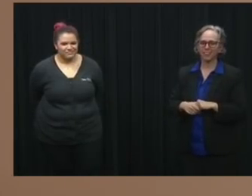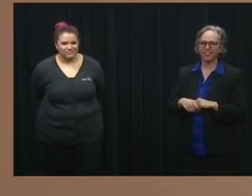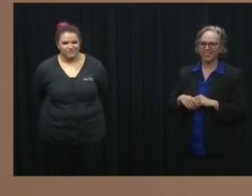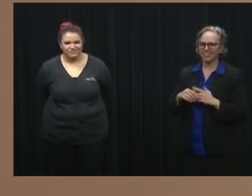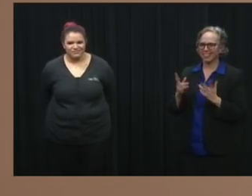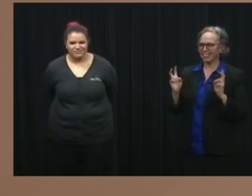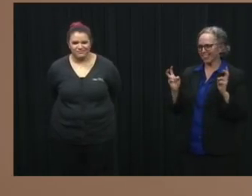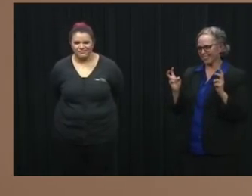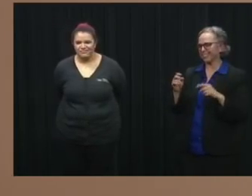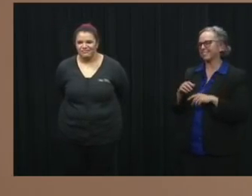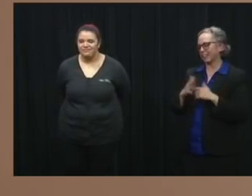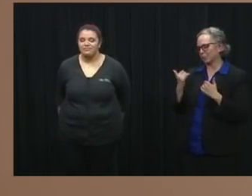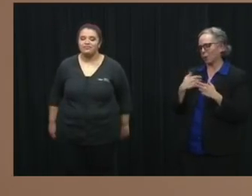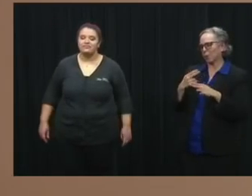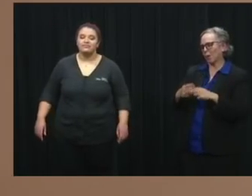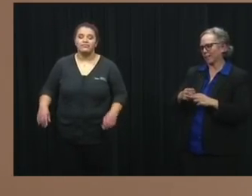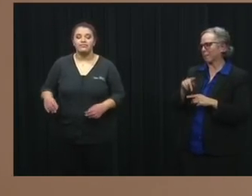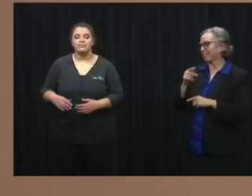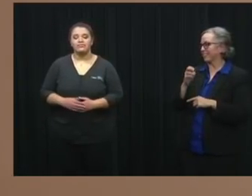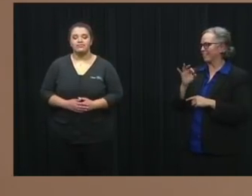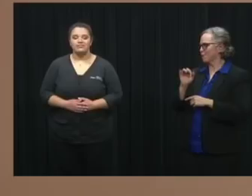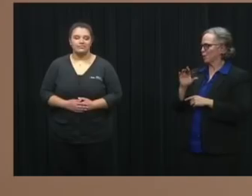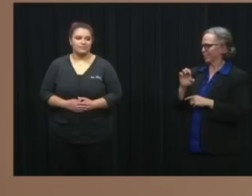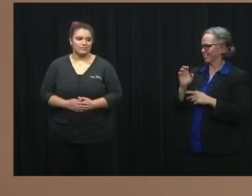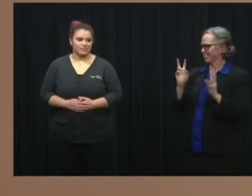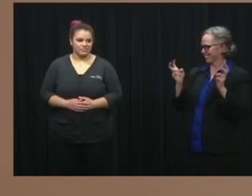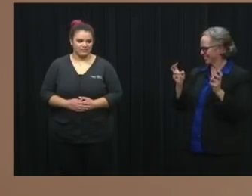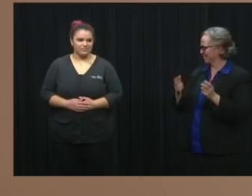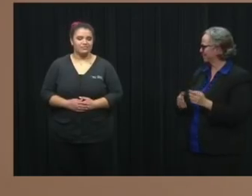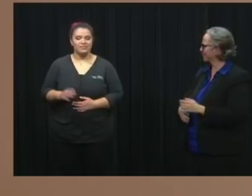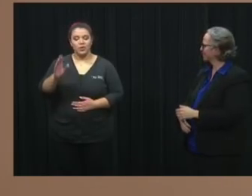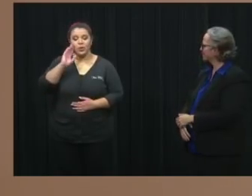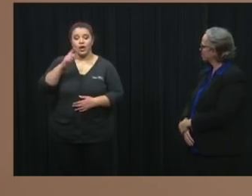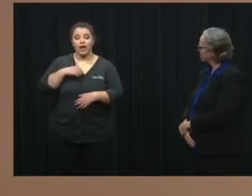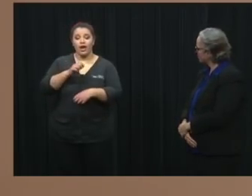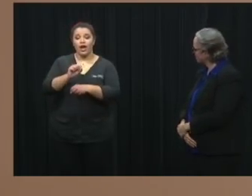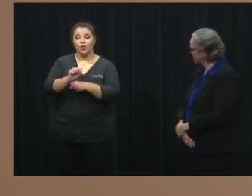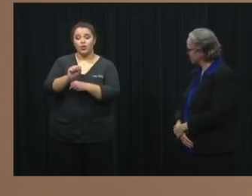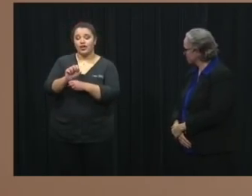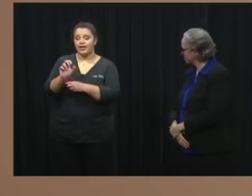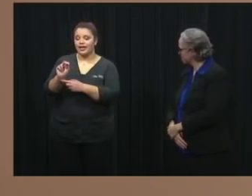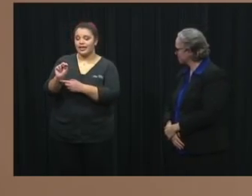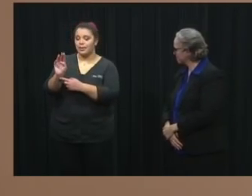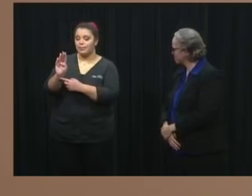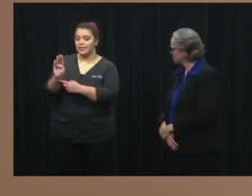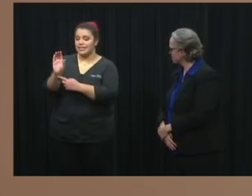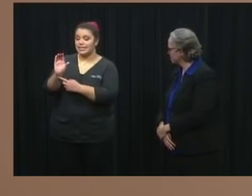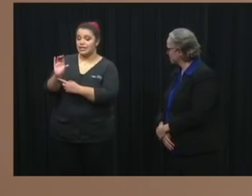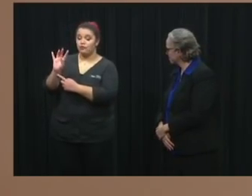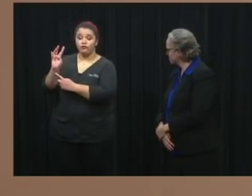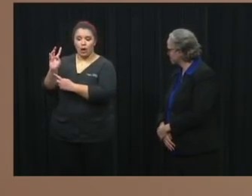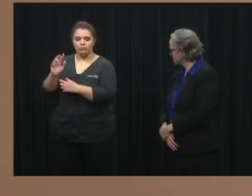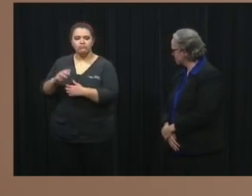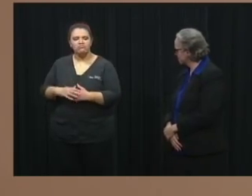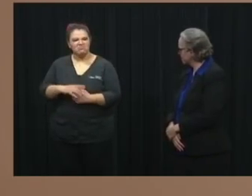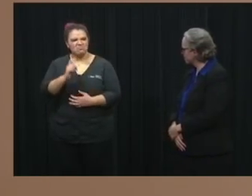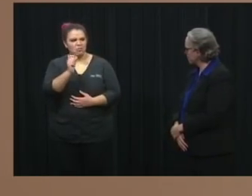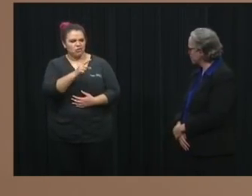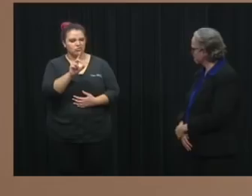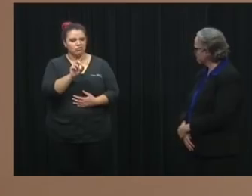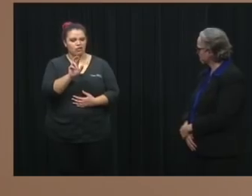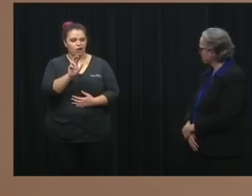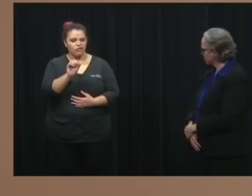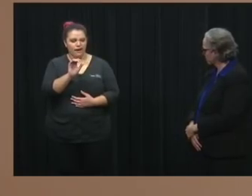Adrienne Robbins, NBC4, and I have a couple questions for Dr. Acton. One being the numbers you talk about are healthcare workers